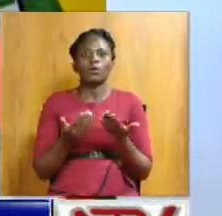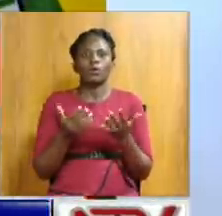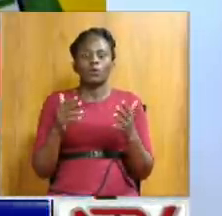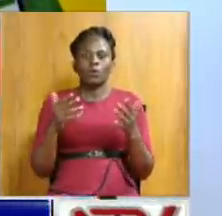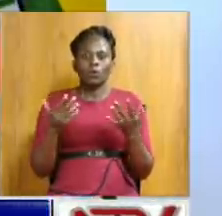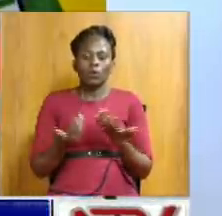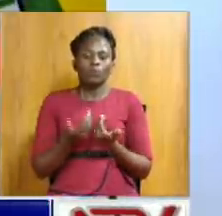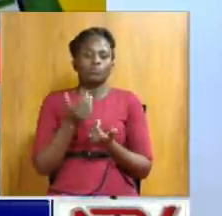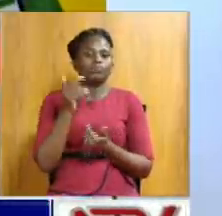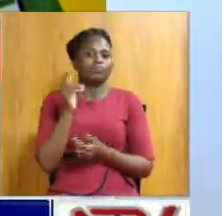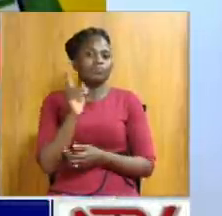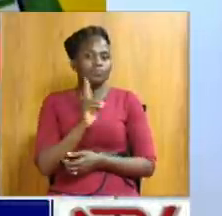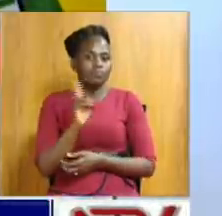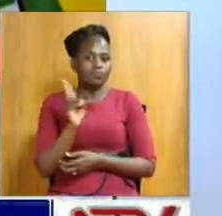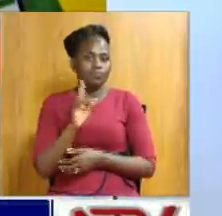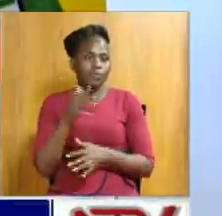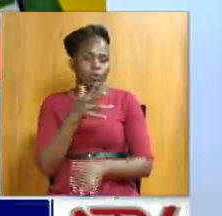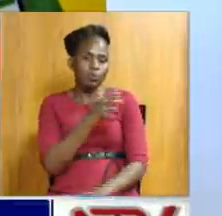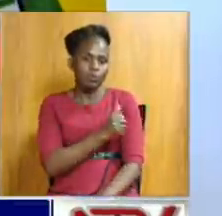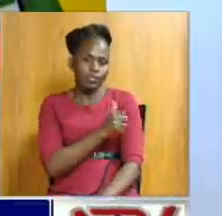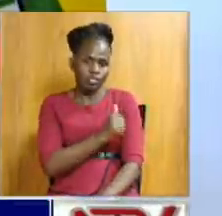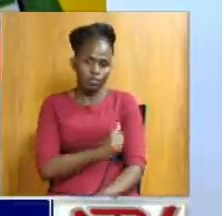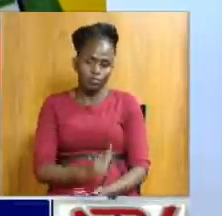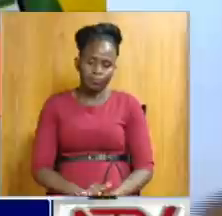Up to today,